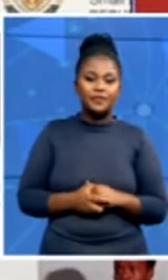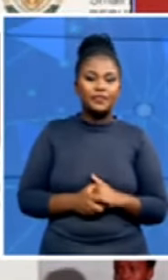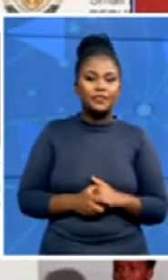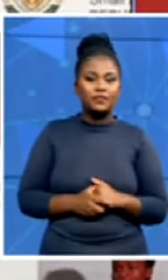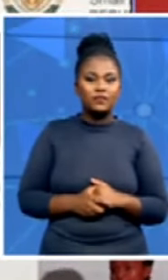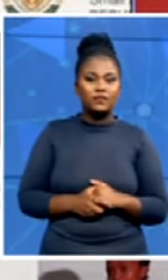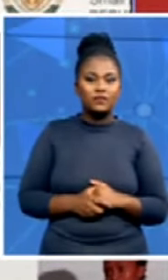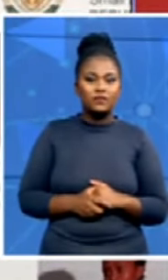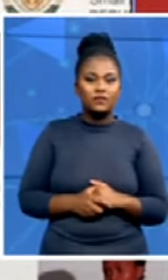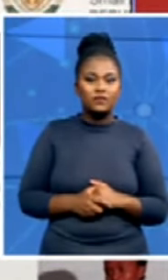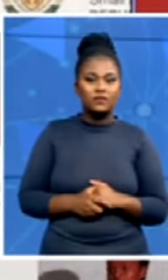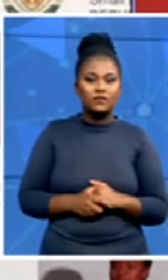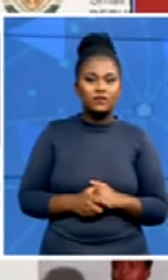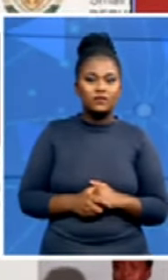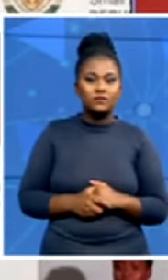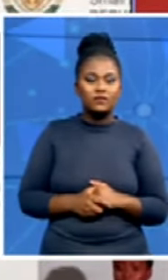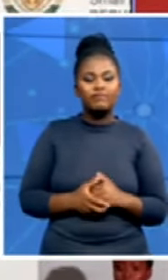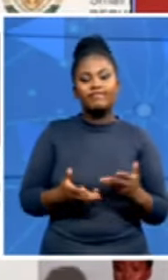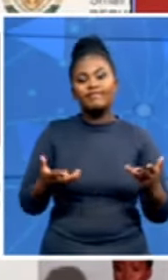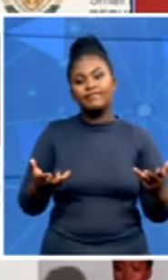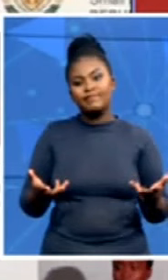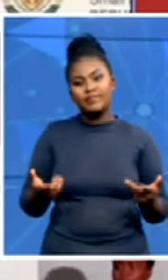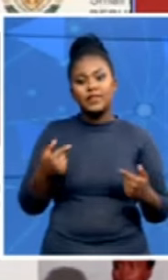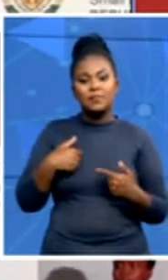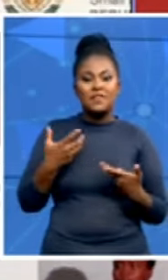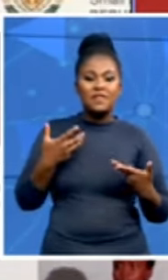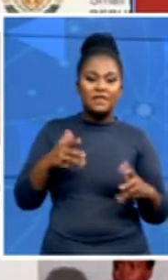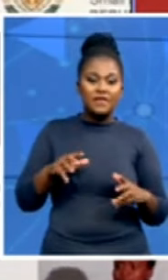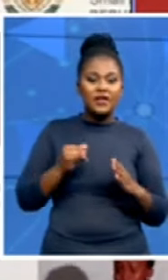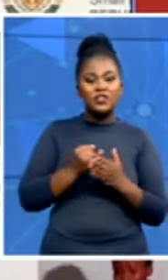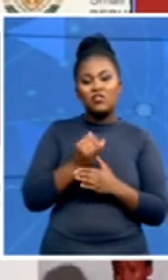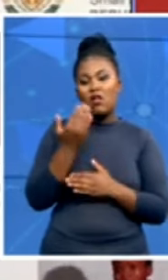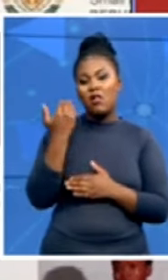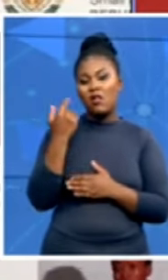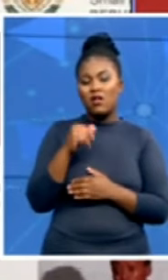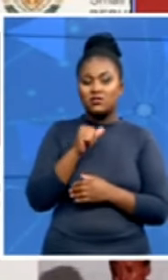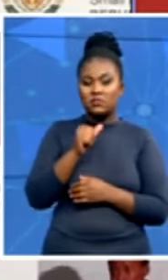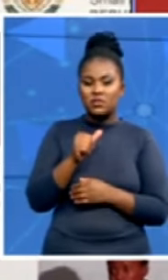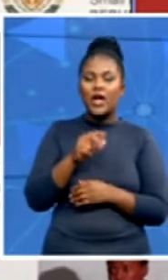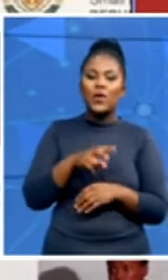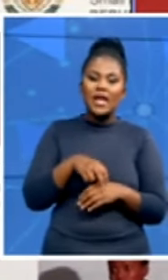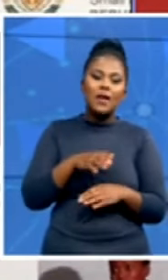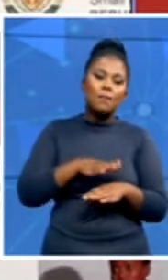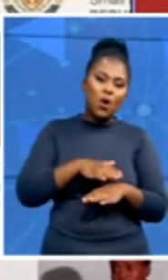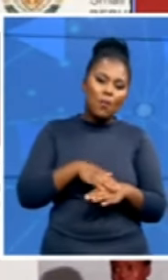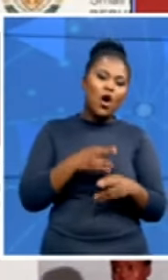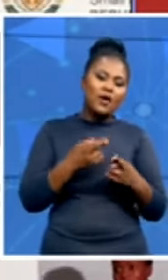Well, I indicated earlier that there's a need for more resources that must be put towards this work that we're doing.